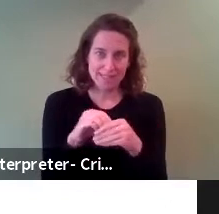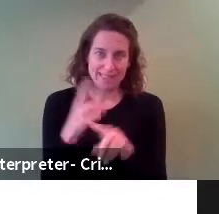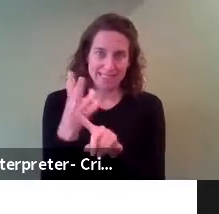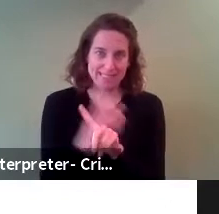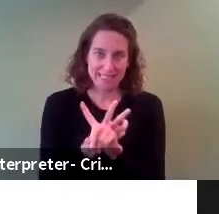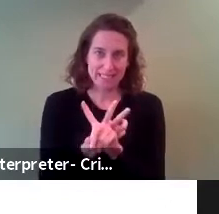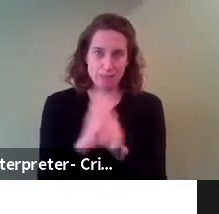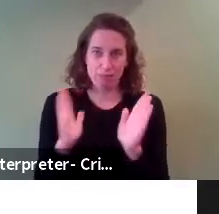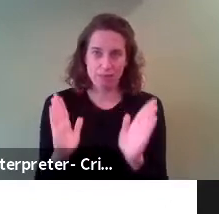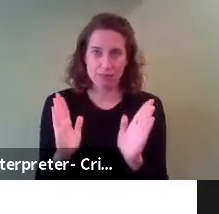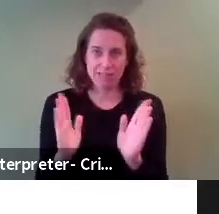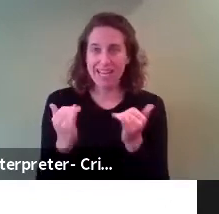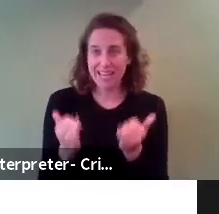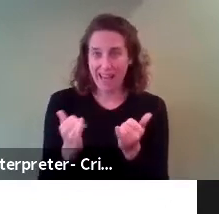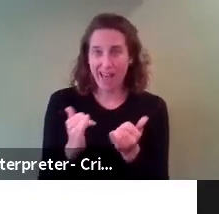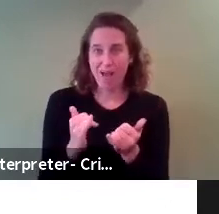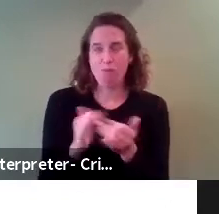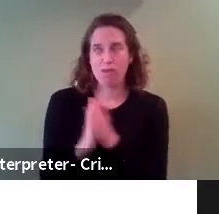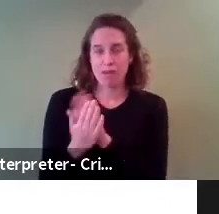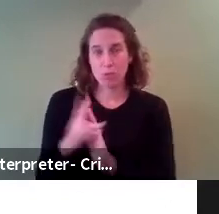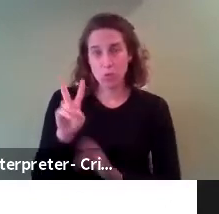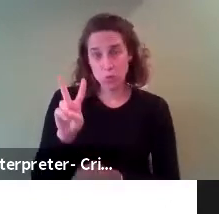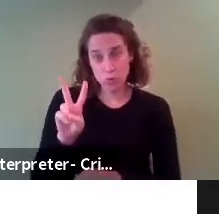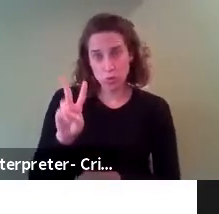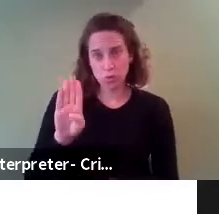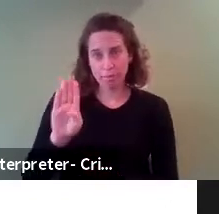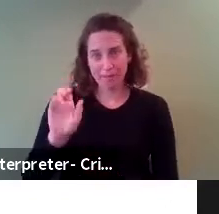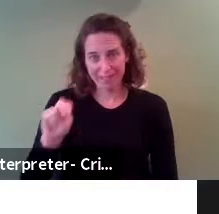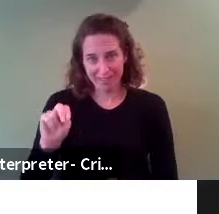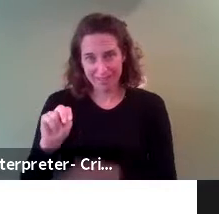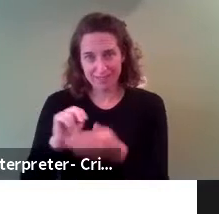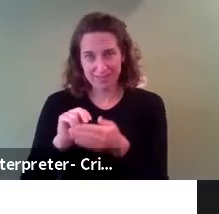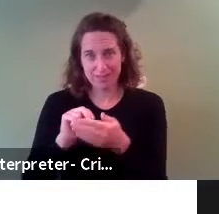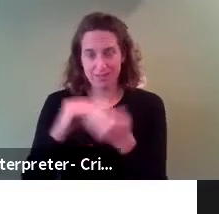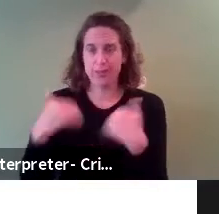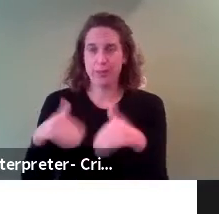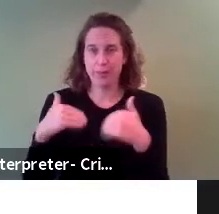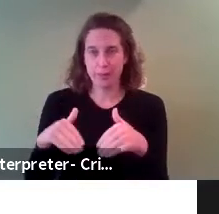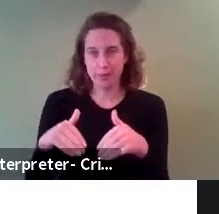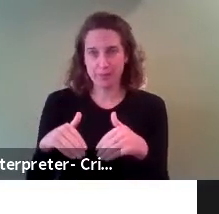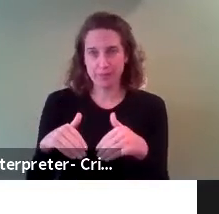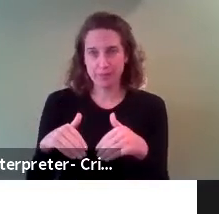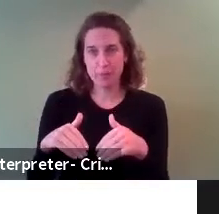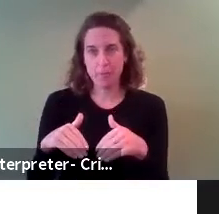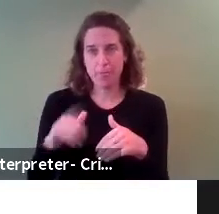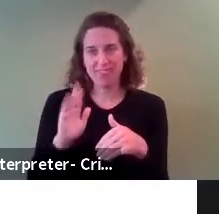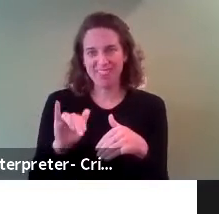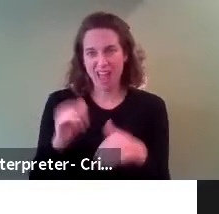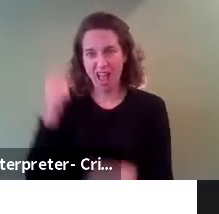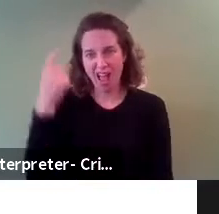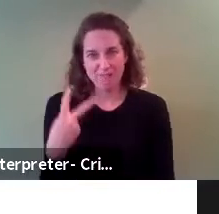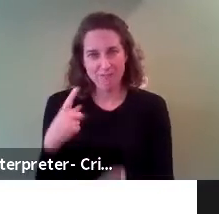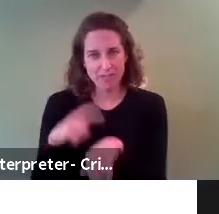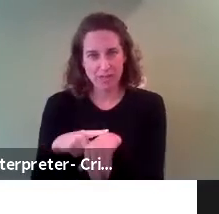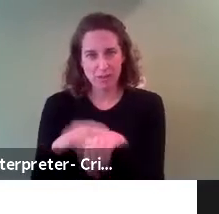billion downloads. And the amount of time it took them to get to that number is, I think, about half the time it took